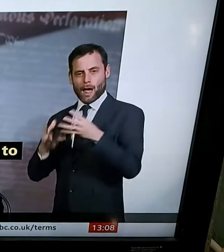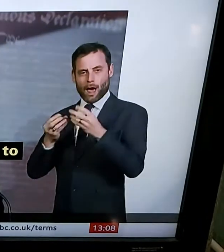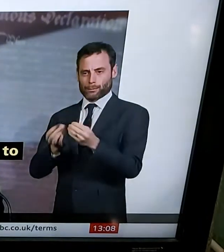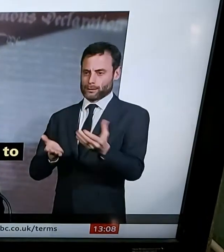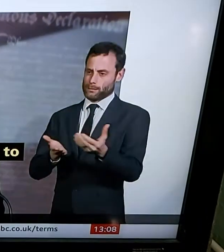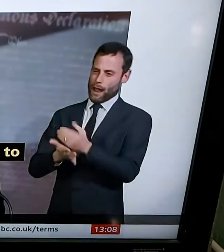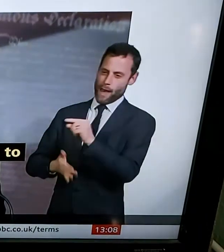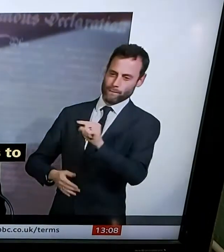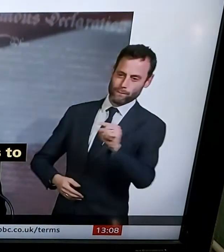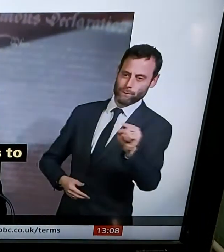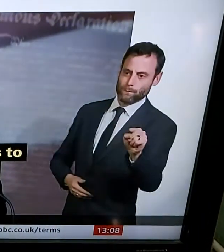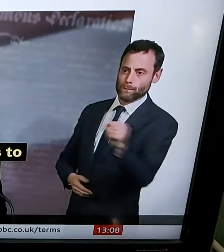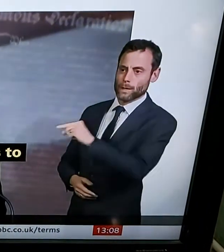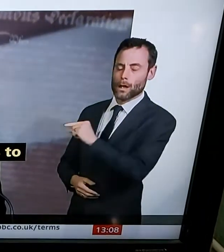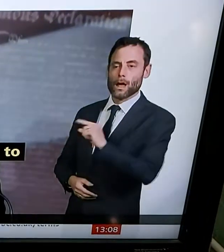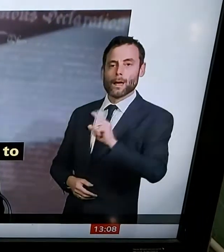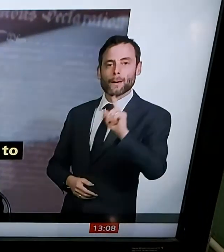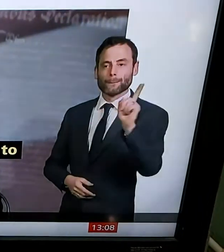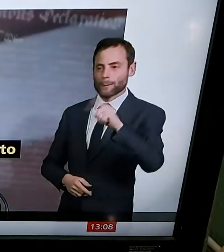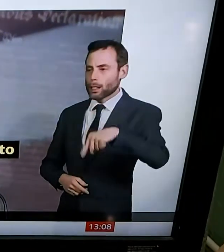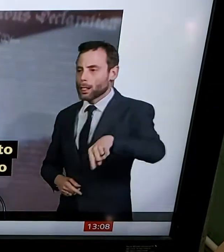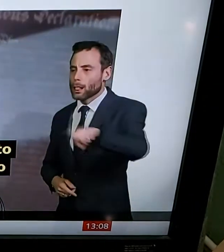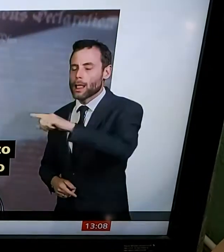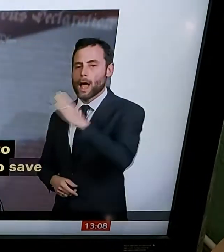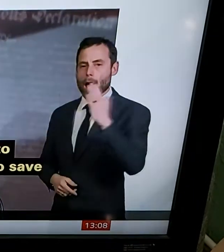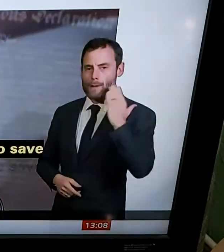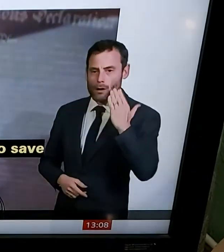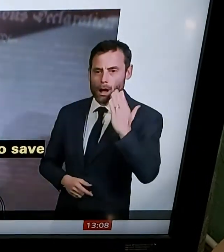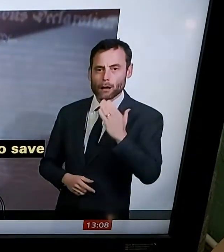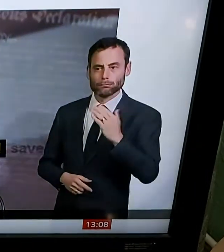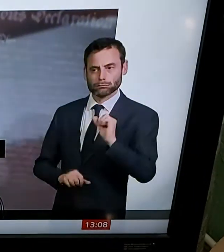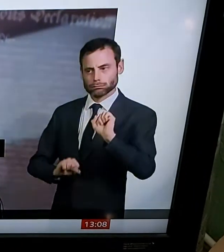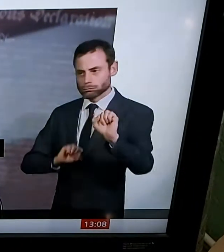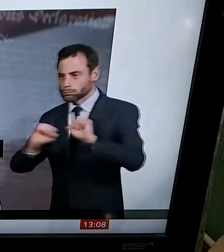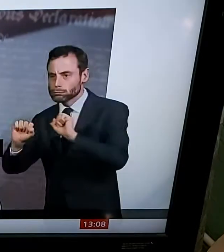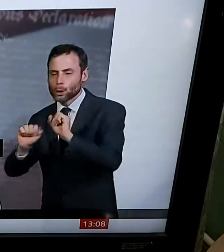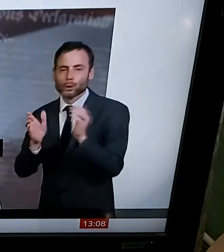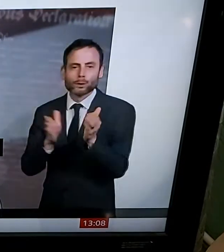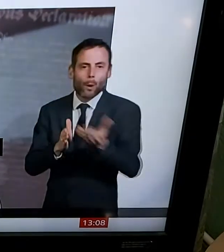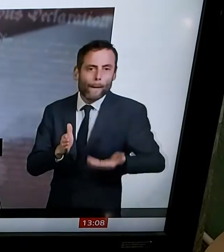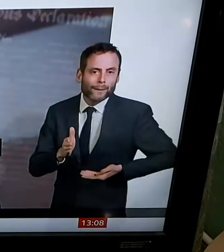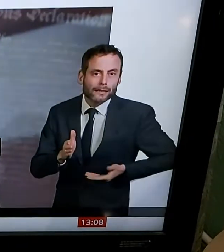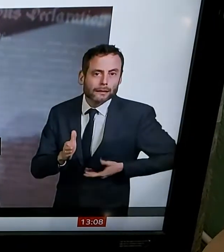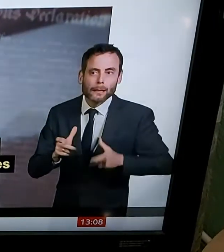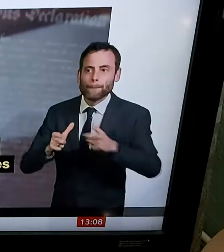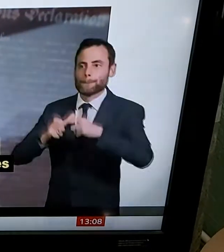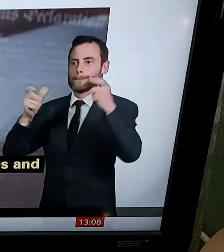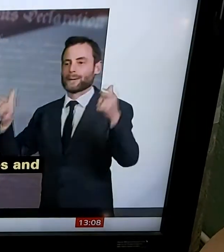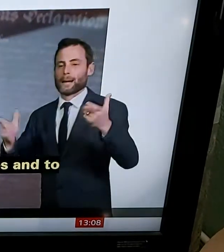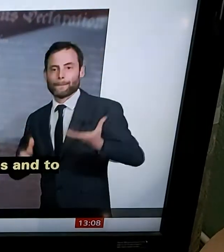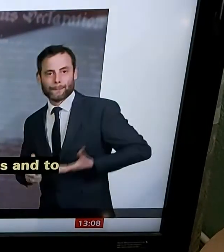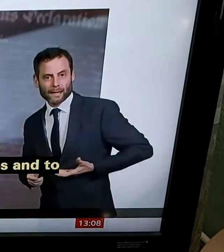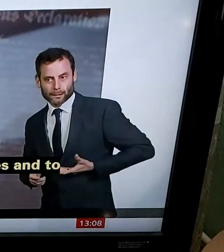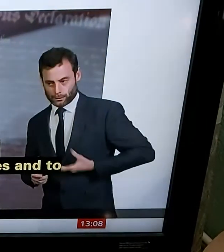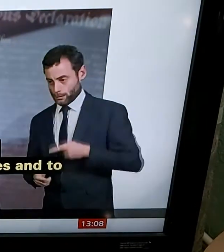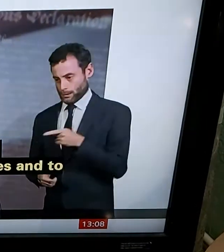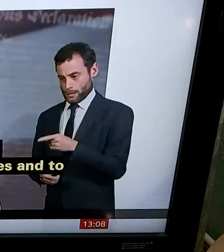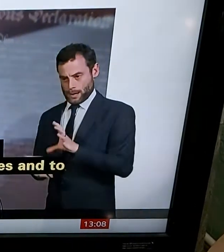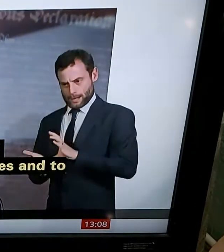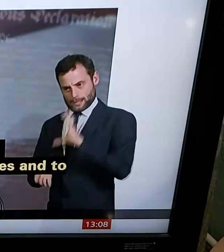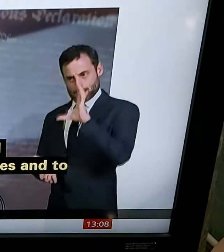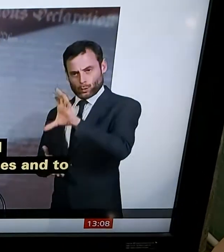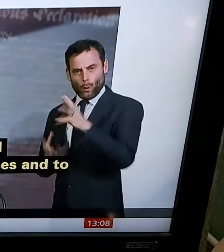small businesses, large businesses, and to provide considerable funding for